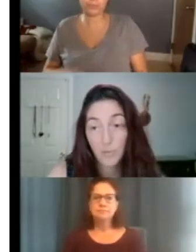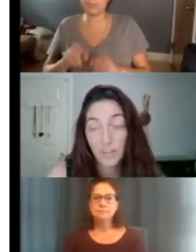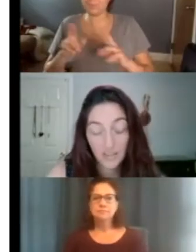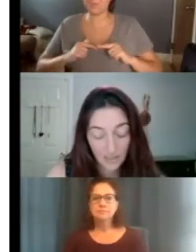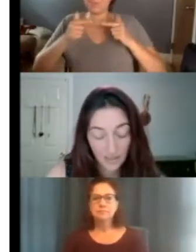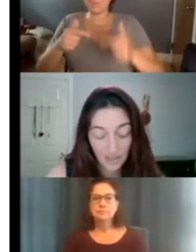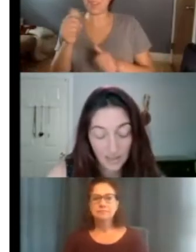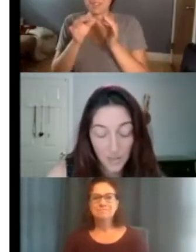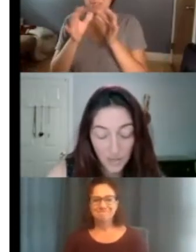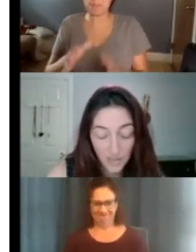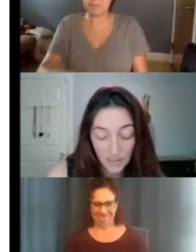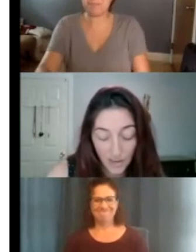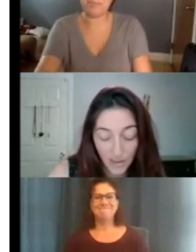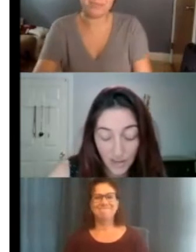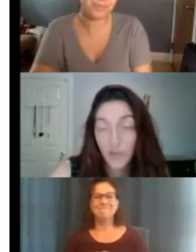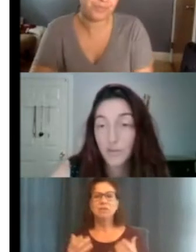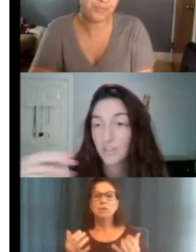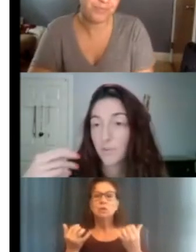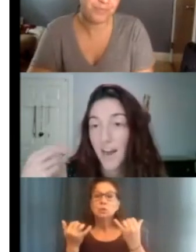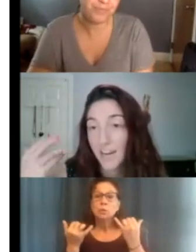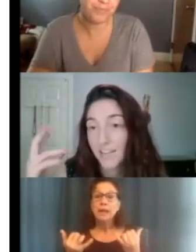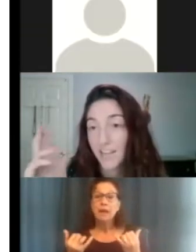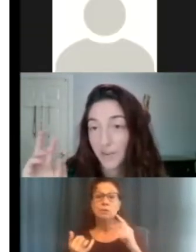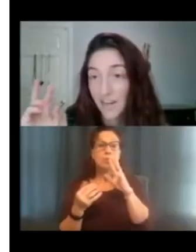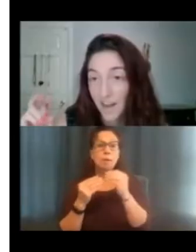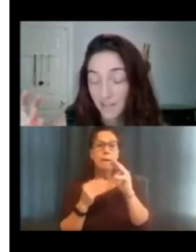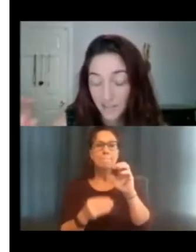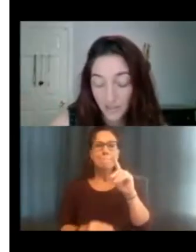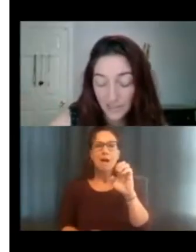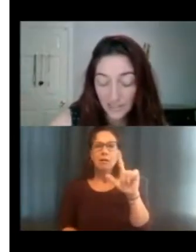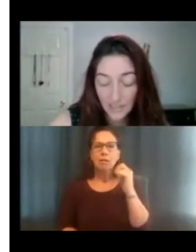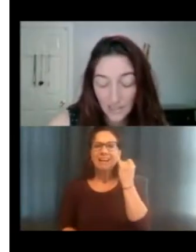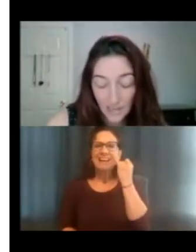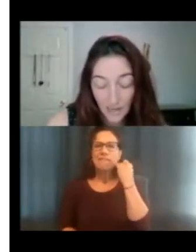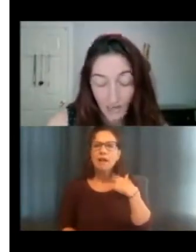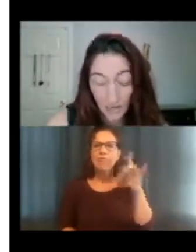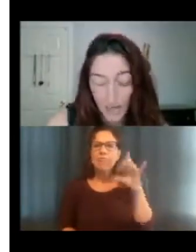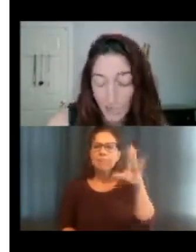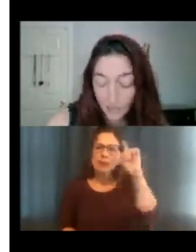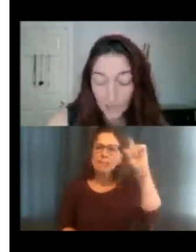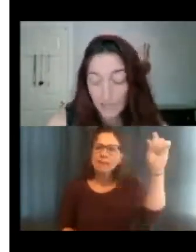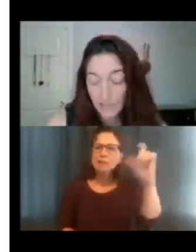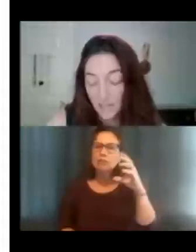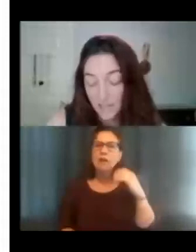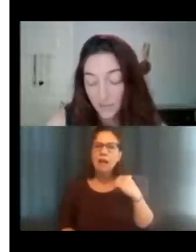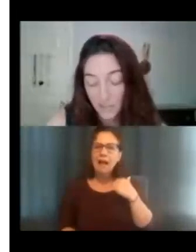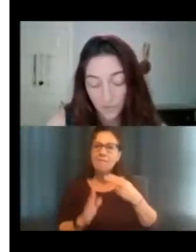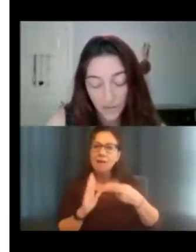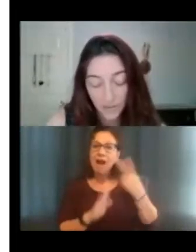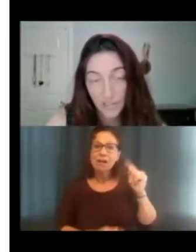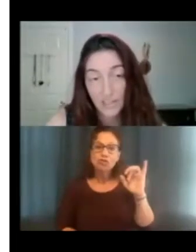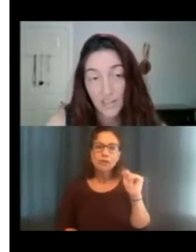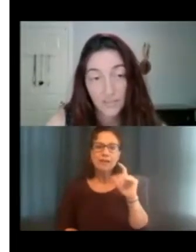model, people with nightmares or those who are high in that trait, affect distress, experience